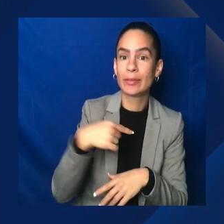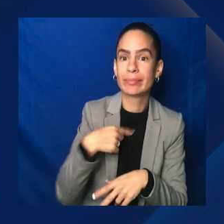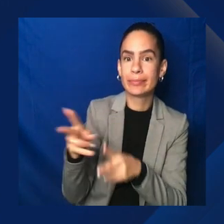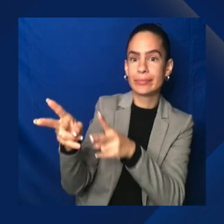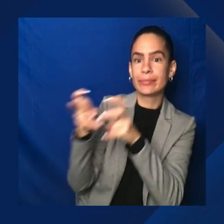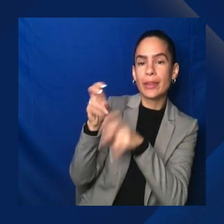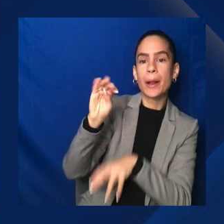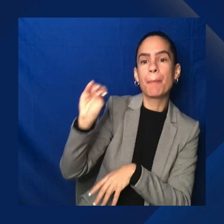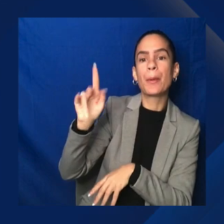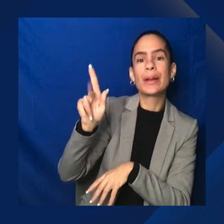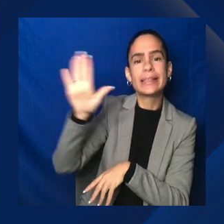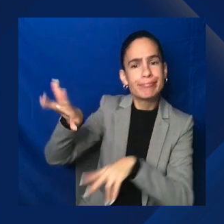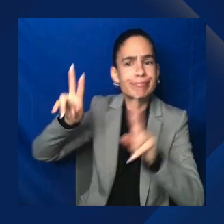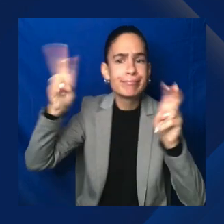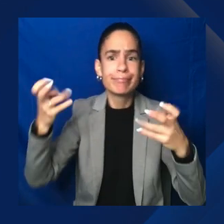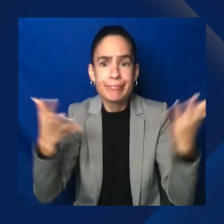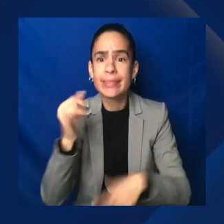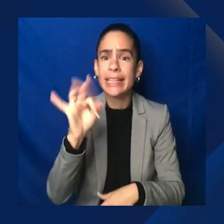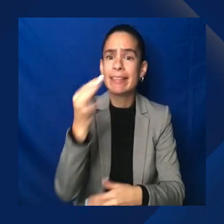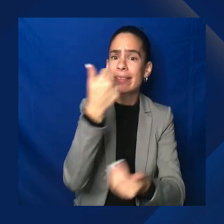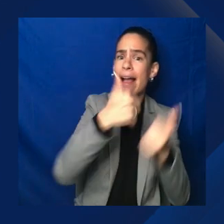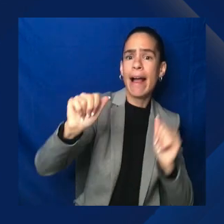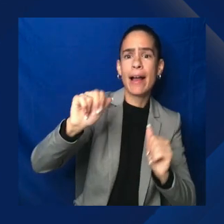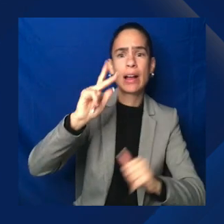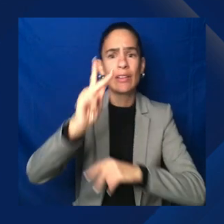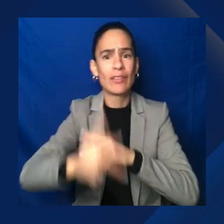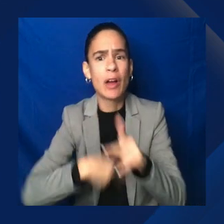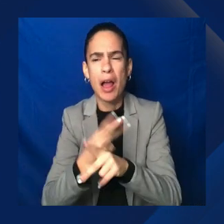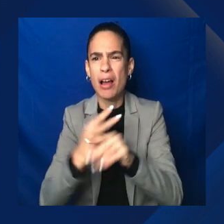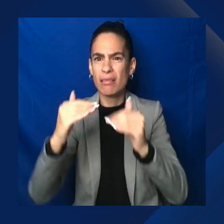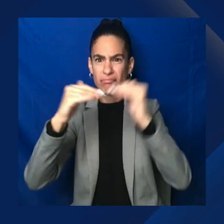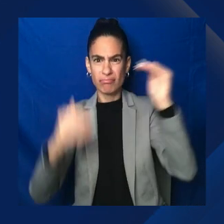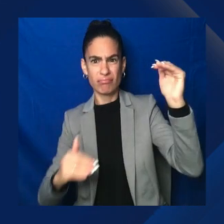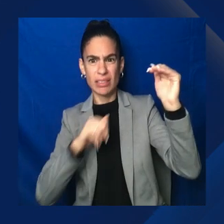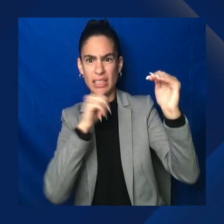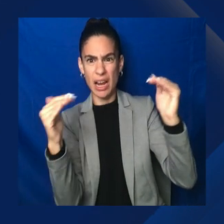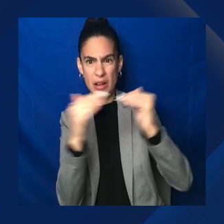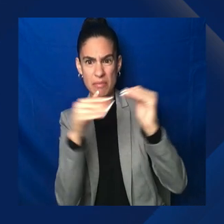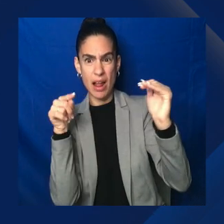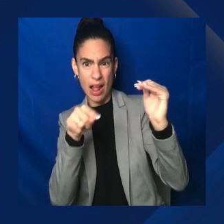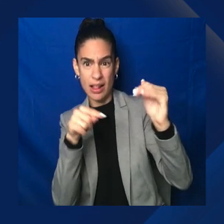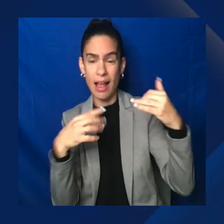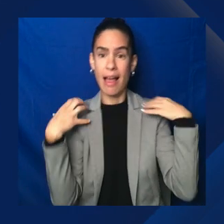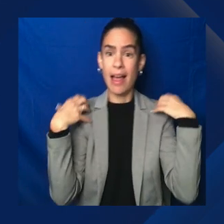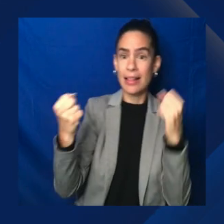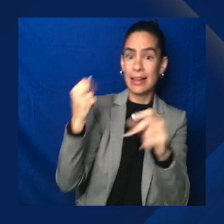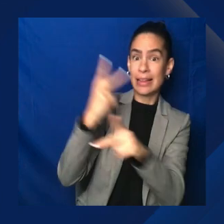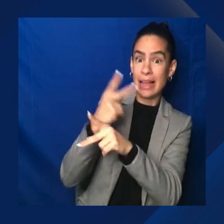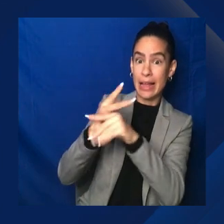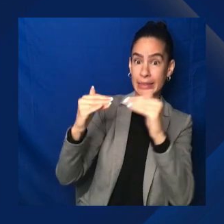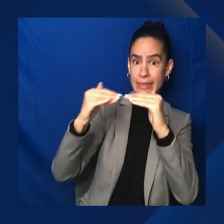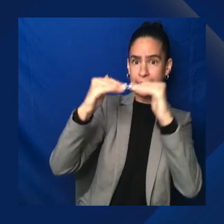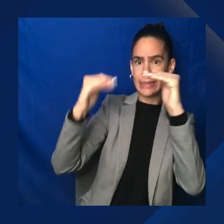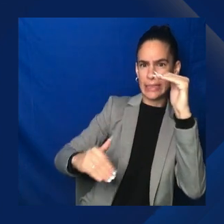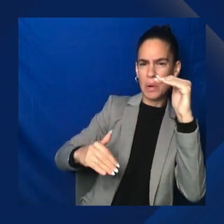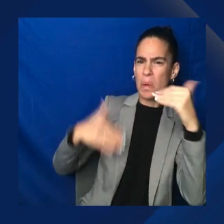of inequality, injustice in health care is the most shocking and most inhumane. Thank